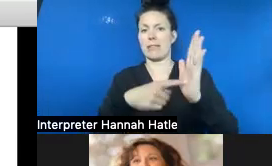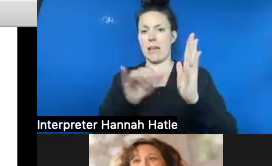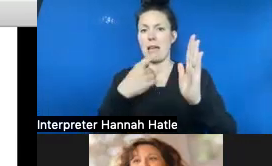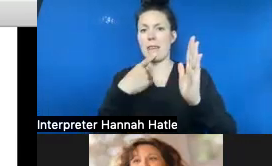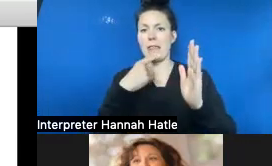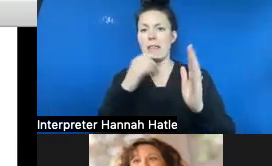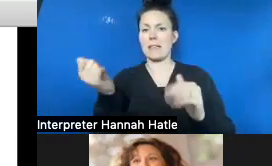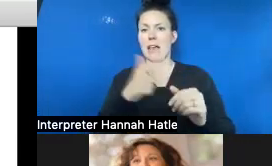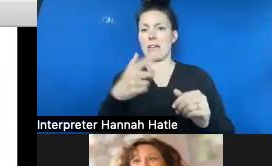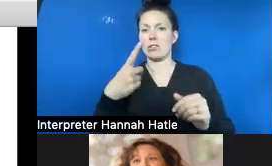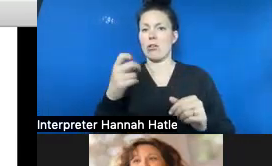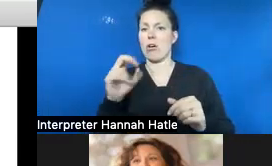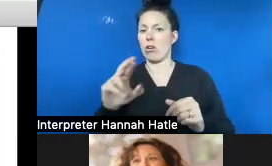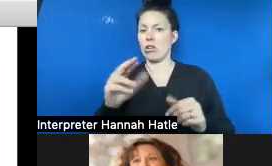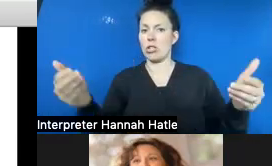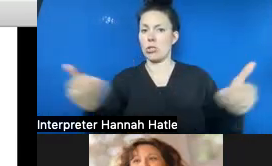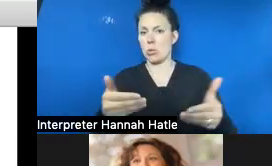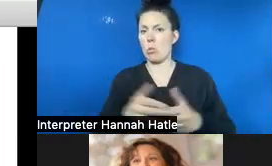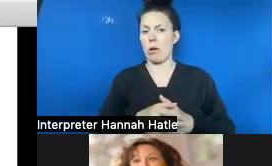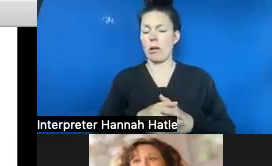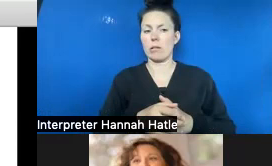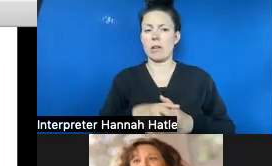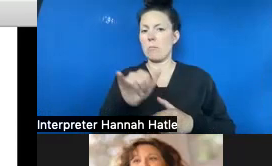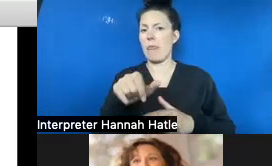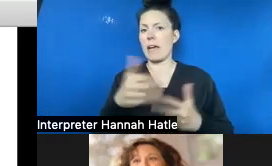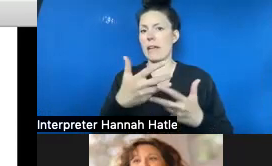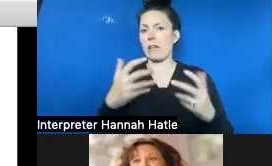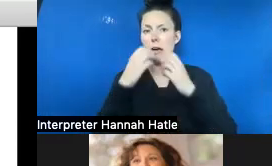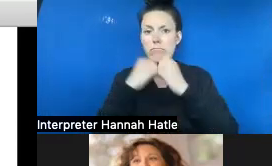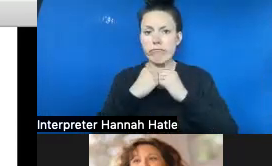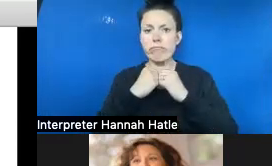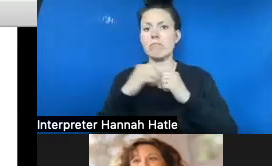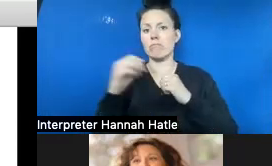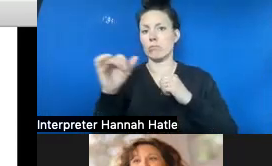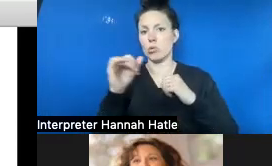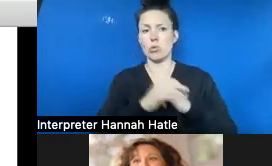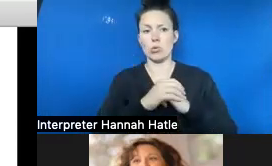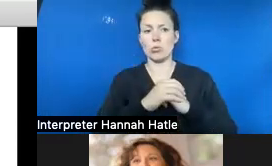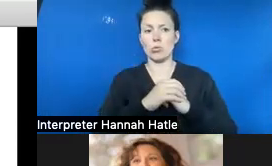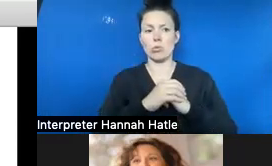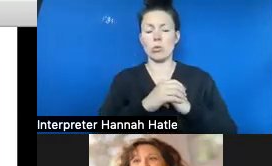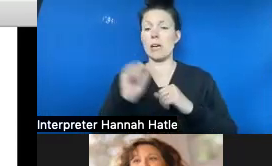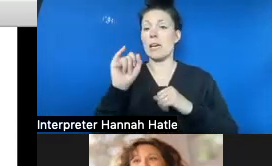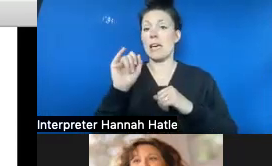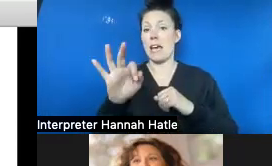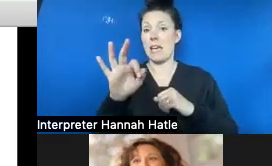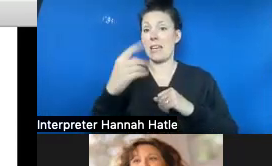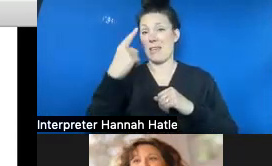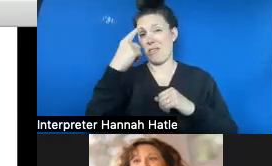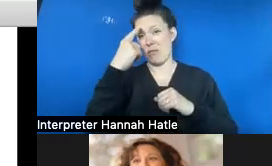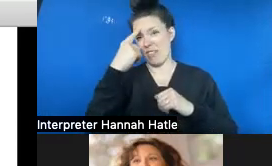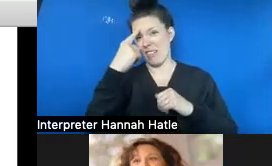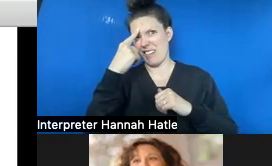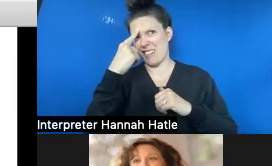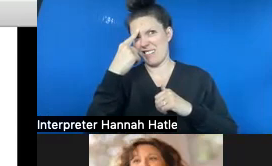genders welcome. Something like that can be really meaningful. And if you never thought of doing that, or you're kind of angry about